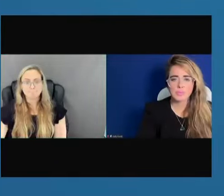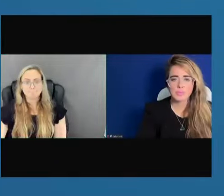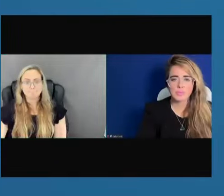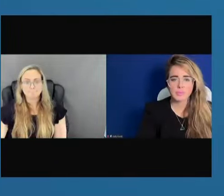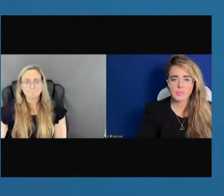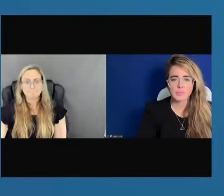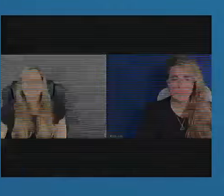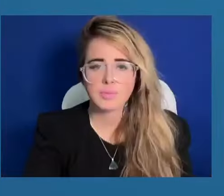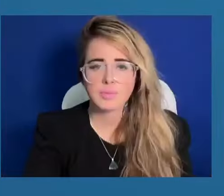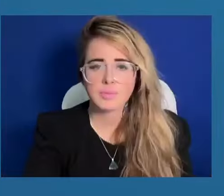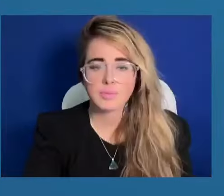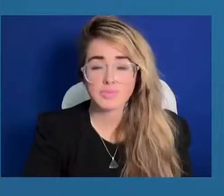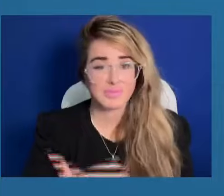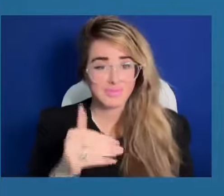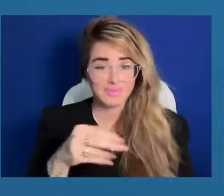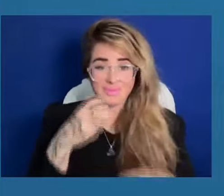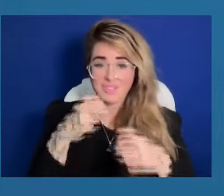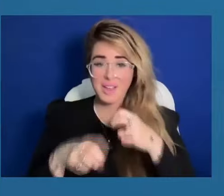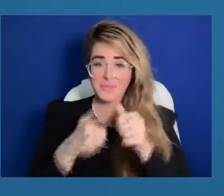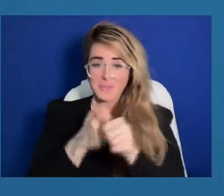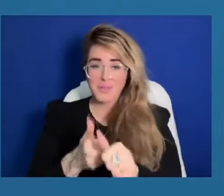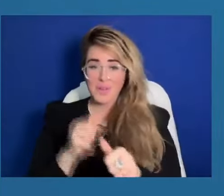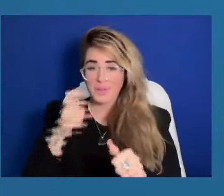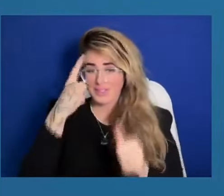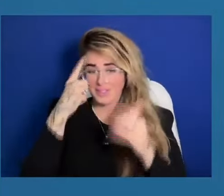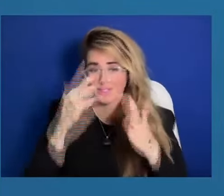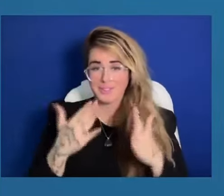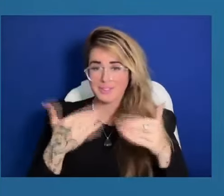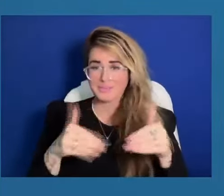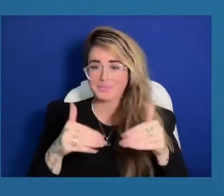That's a tough act to follow.